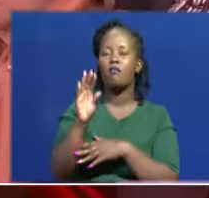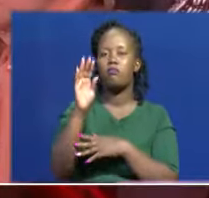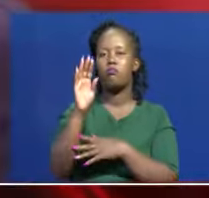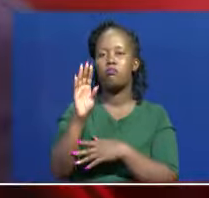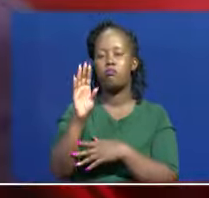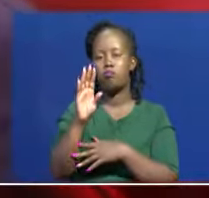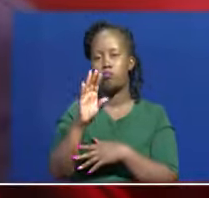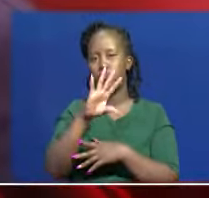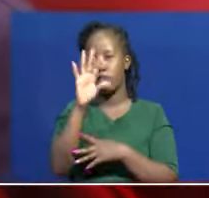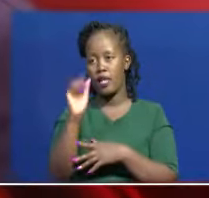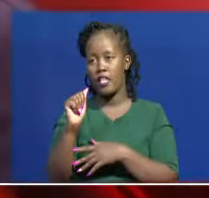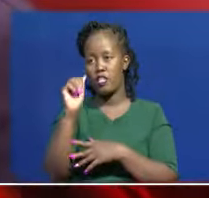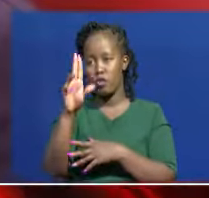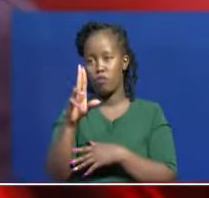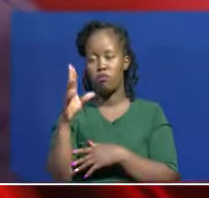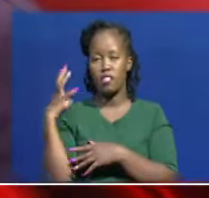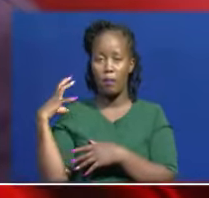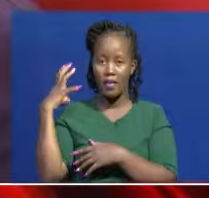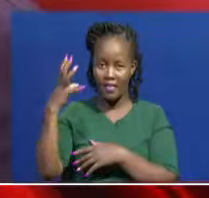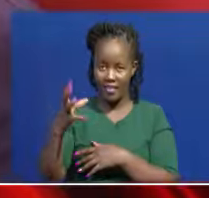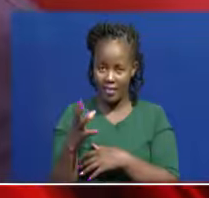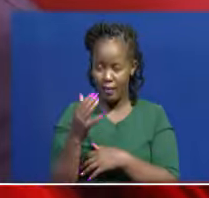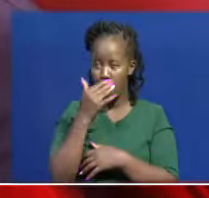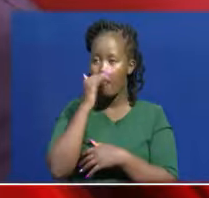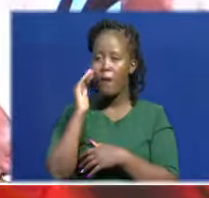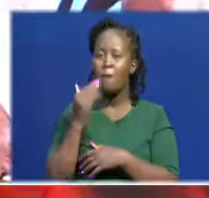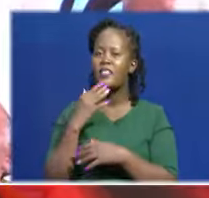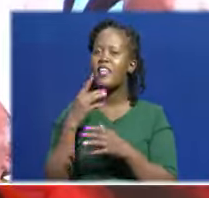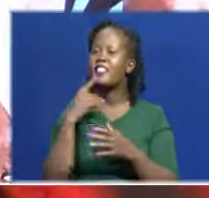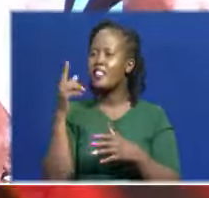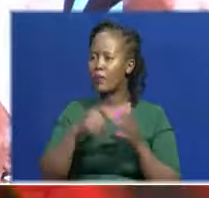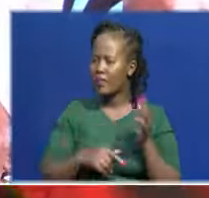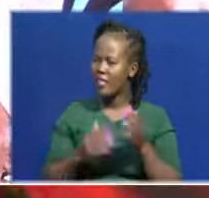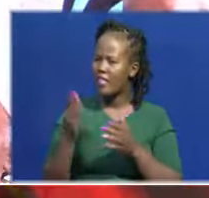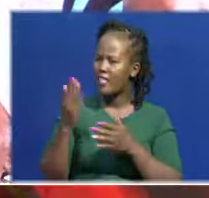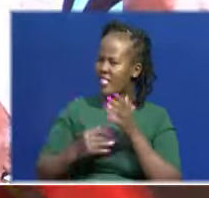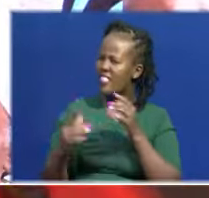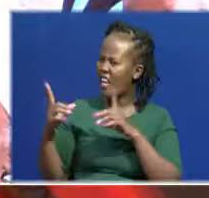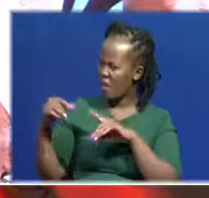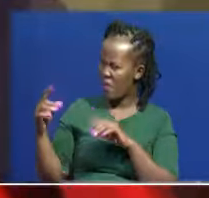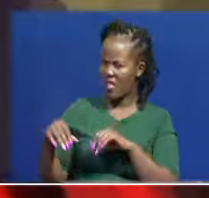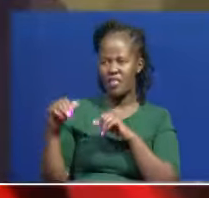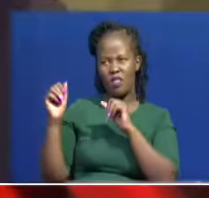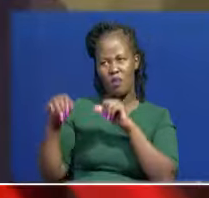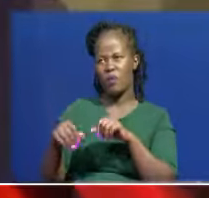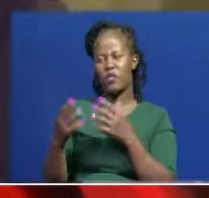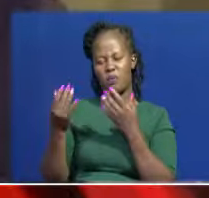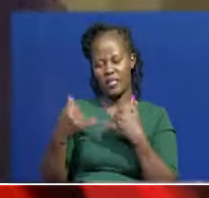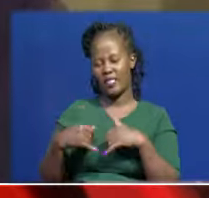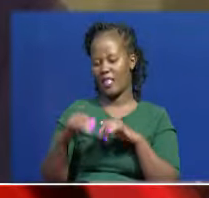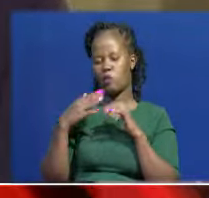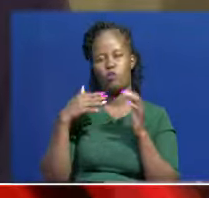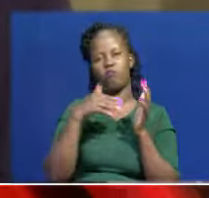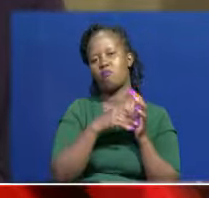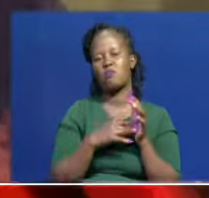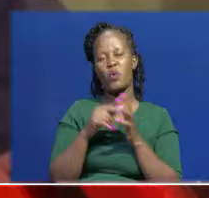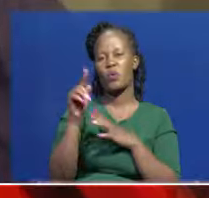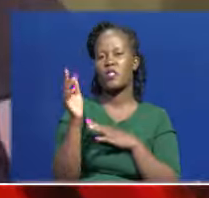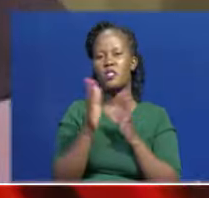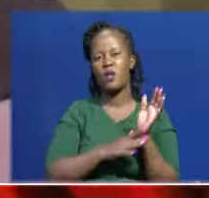Cabinet Secretary Musalia Mudavadi is warning that some utterances might weaken the bid. Let us